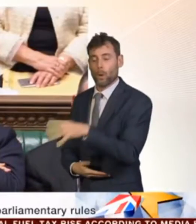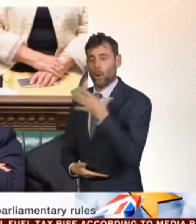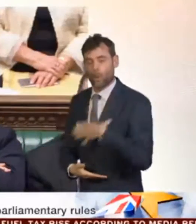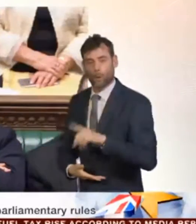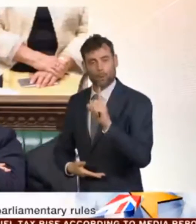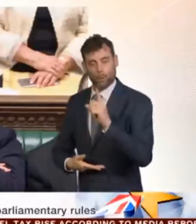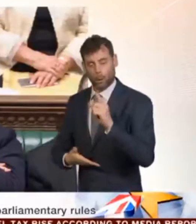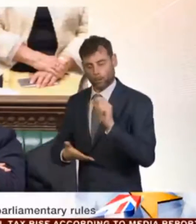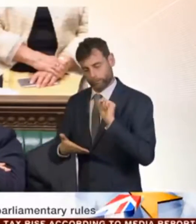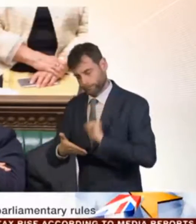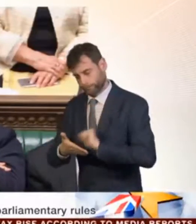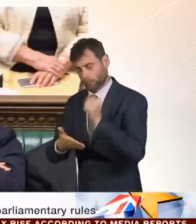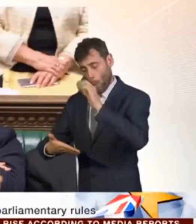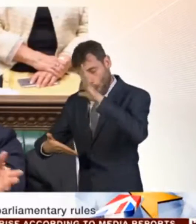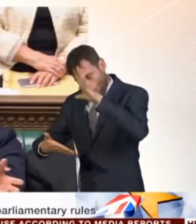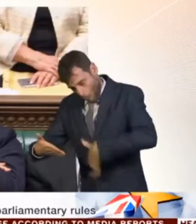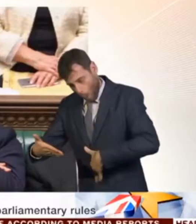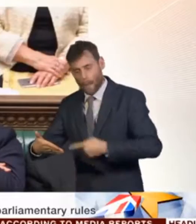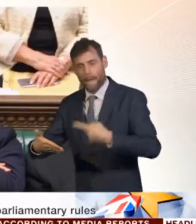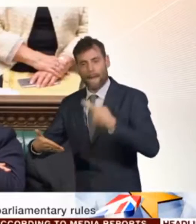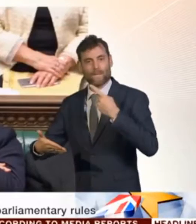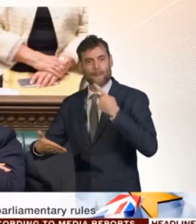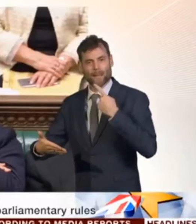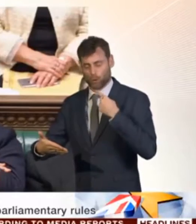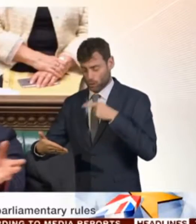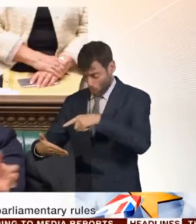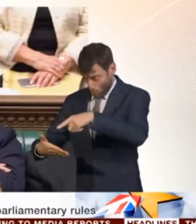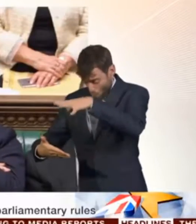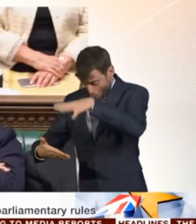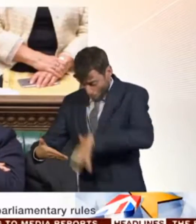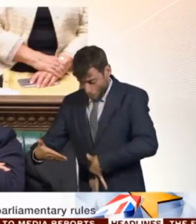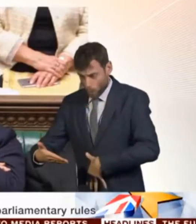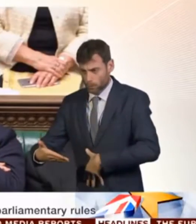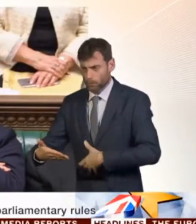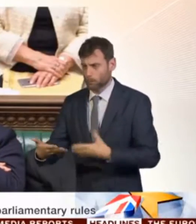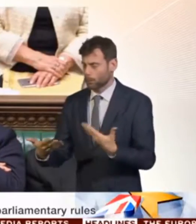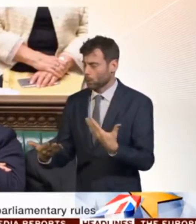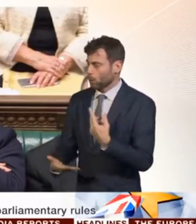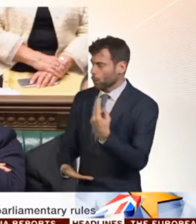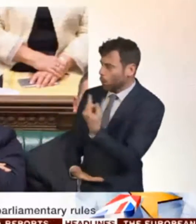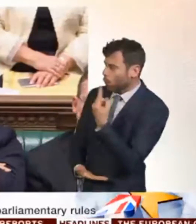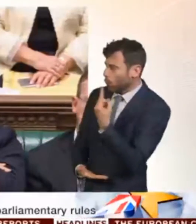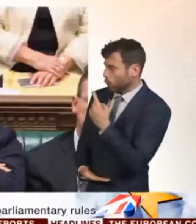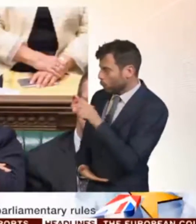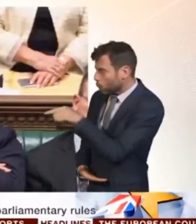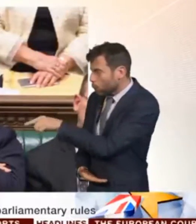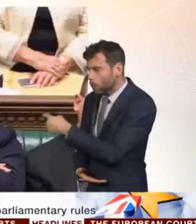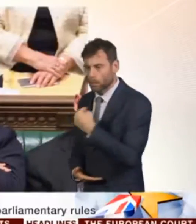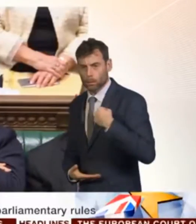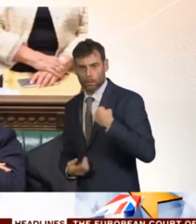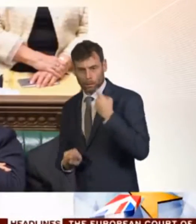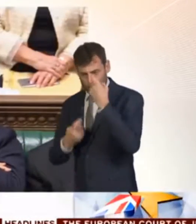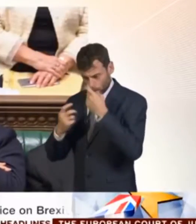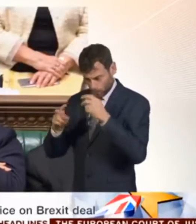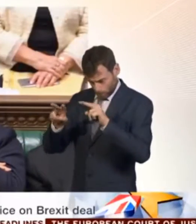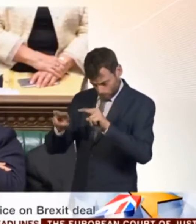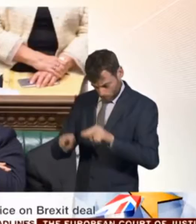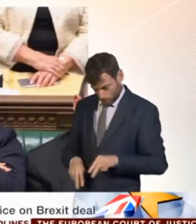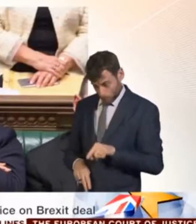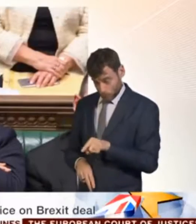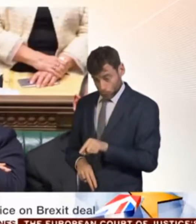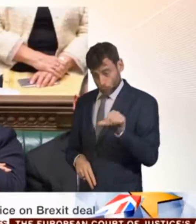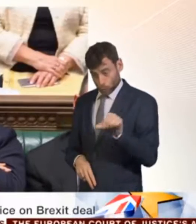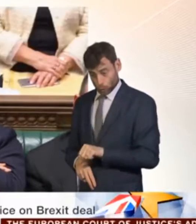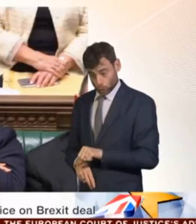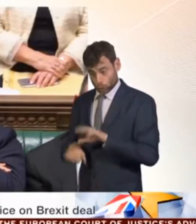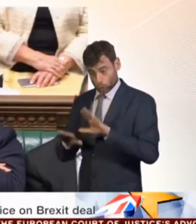to be provided into the public domain without any ability of anyone on any side of the House to consider whether that would be in the national